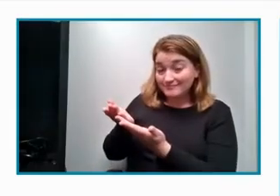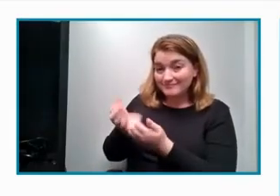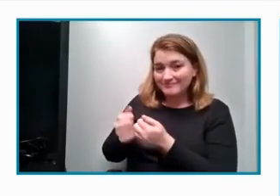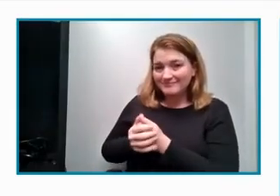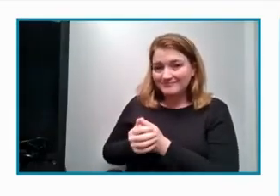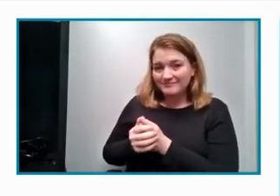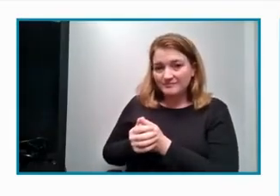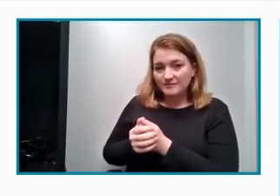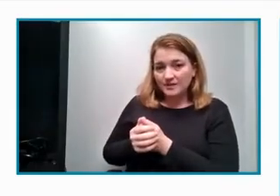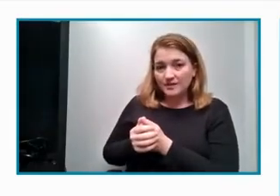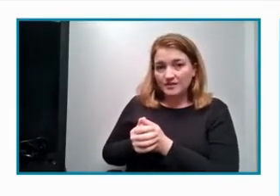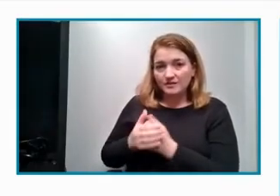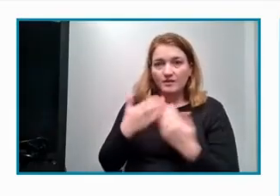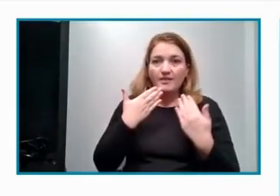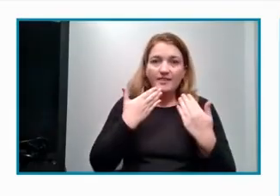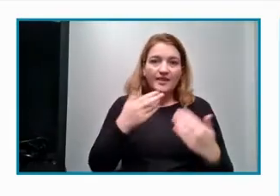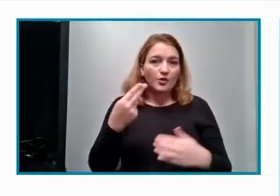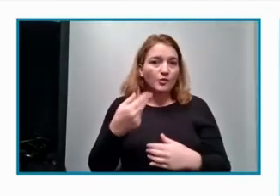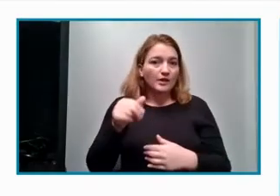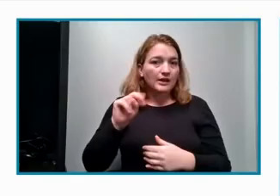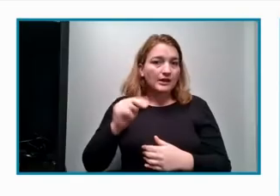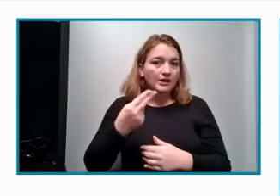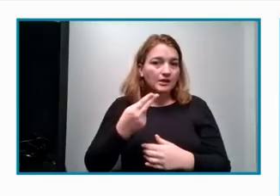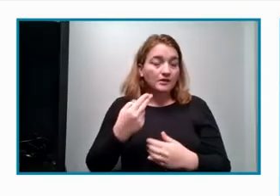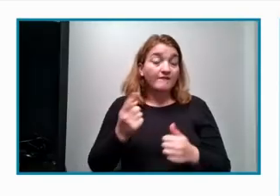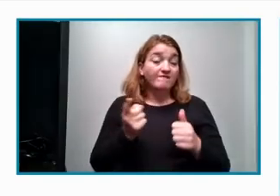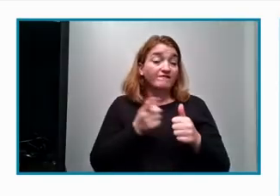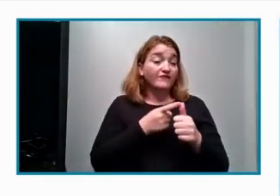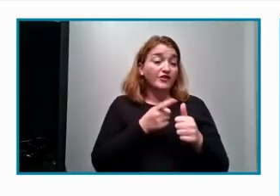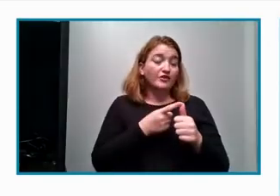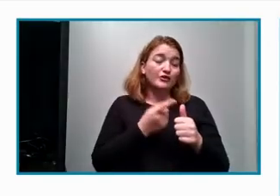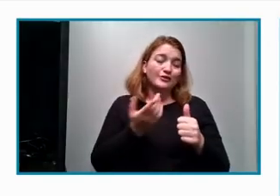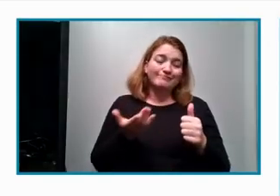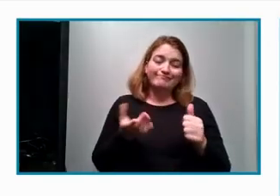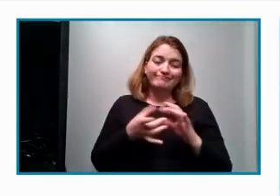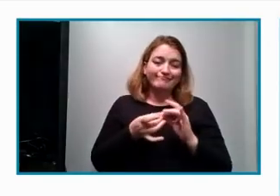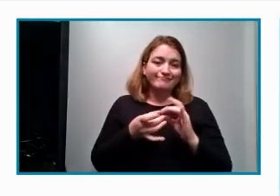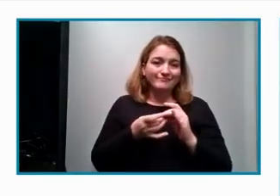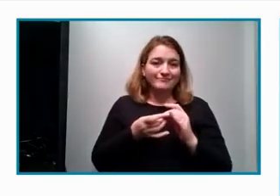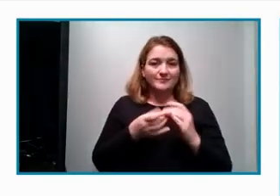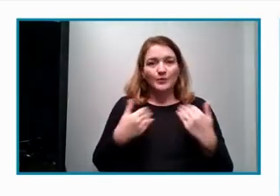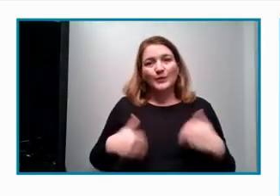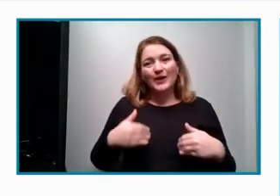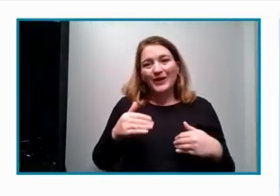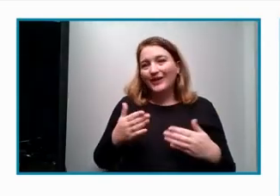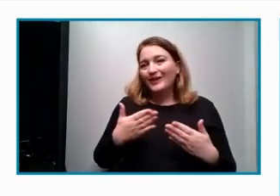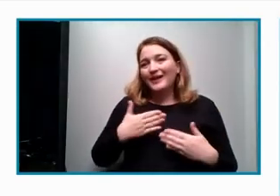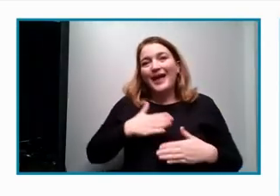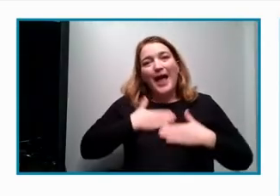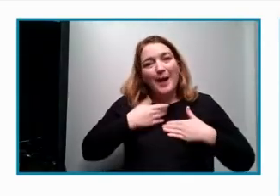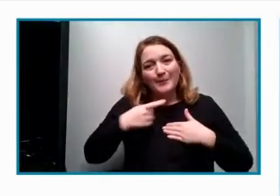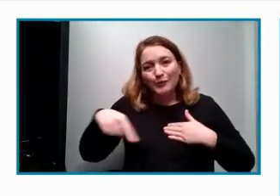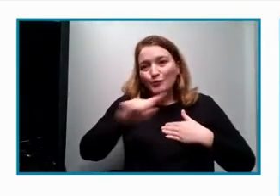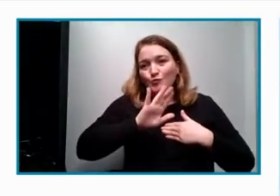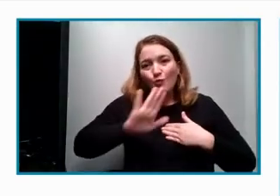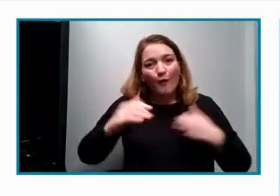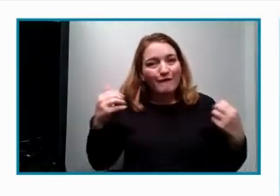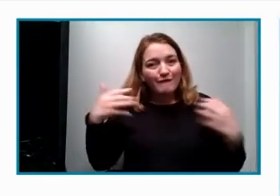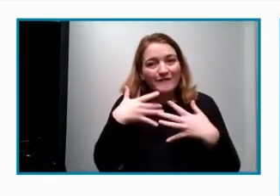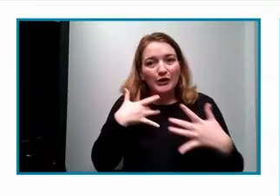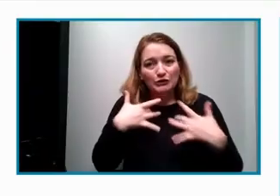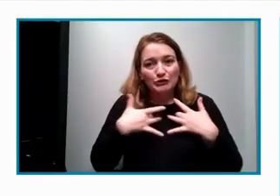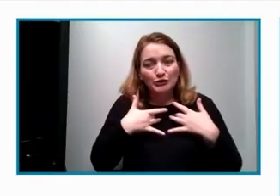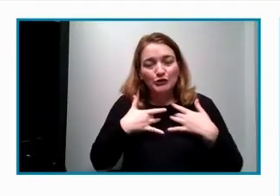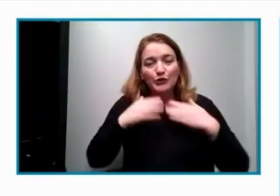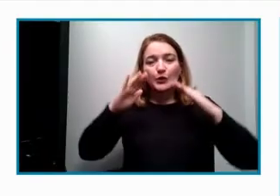Yeah, thanks, Hannah. Well, first, I'm glad that we allayed everybody's concerns and fears. And